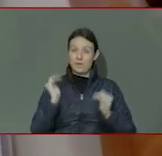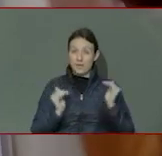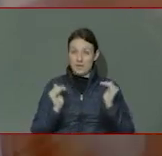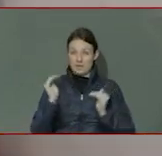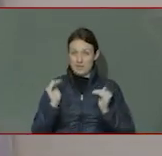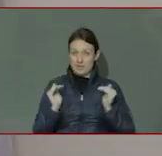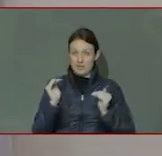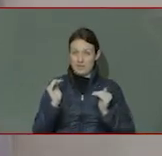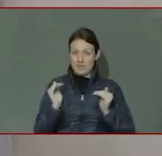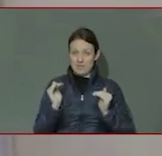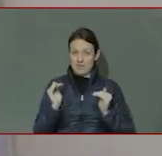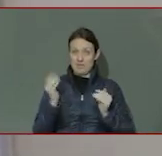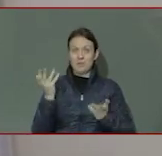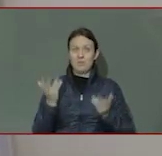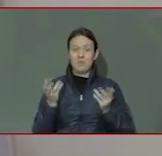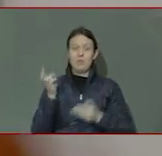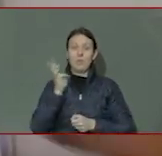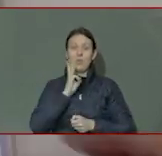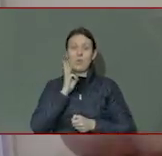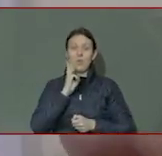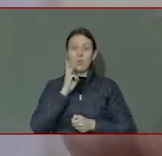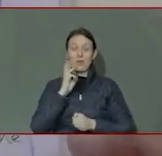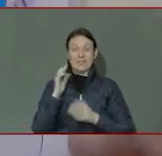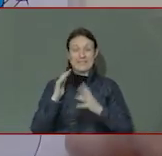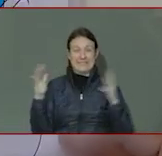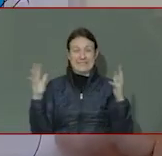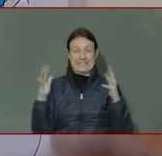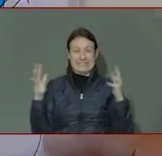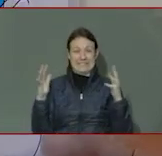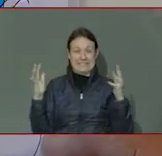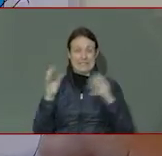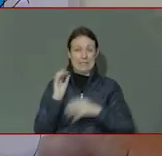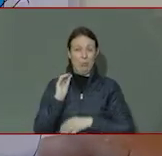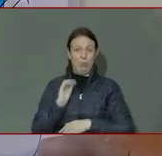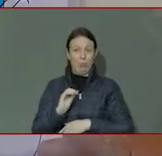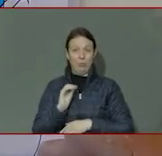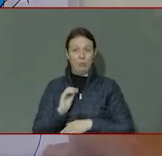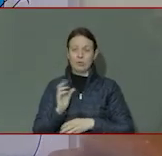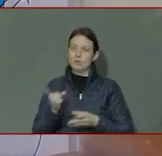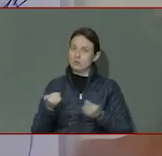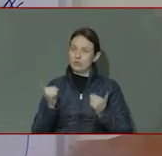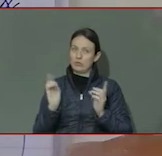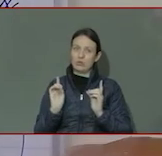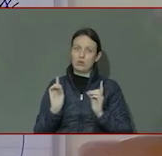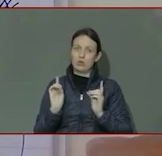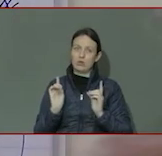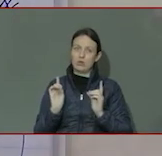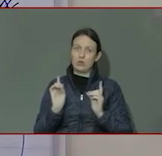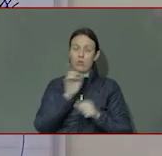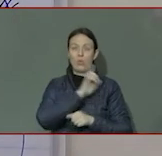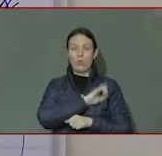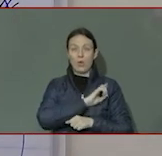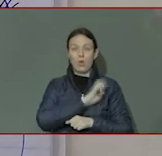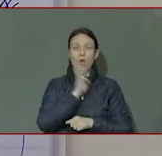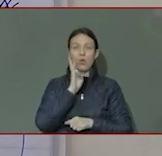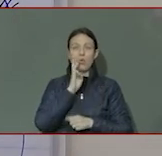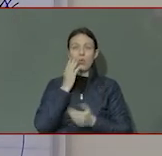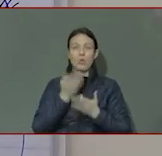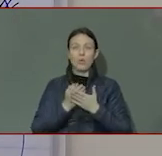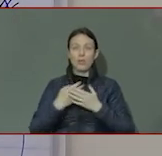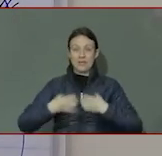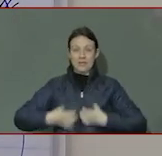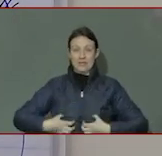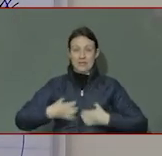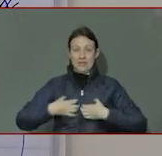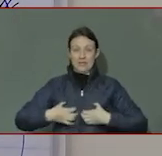have too much water in your body, it's dangerous because that water can go over your lungs and your